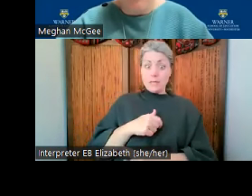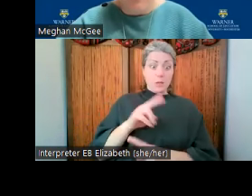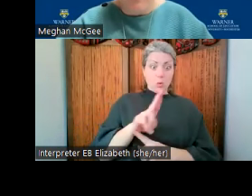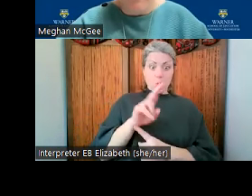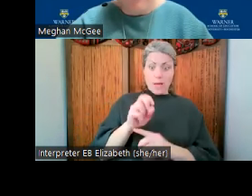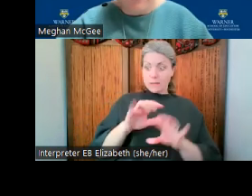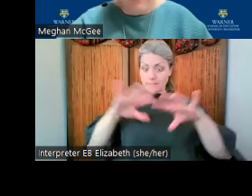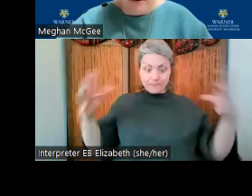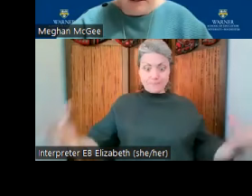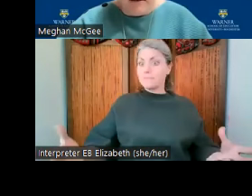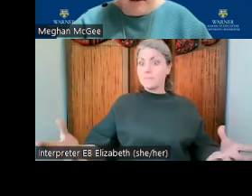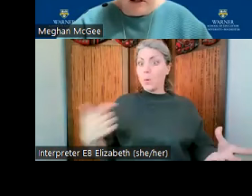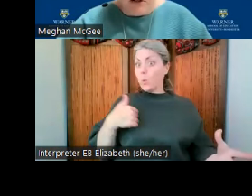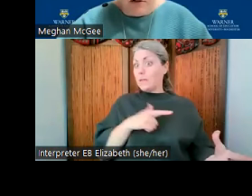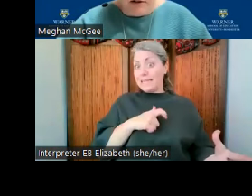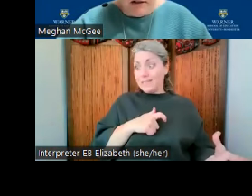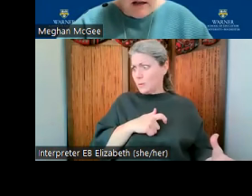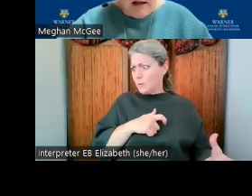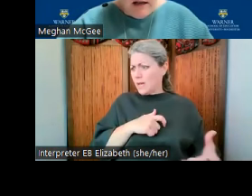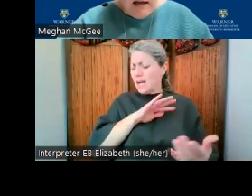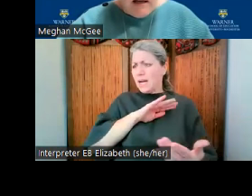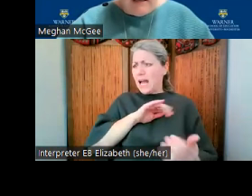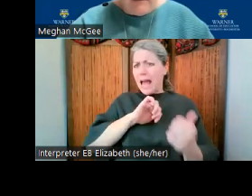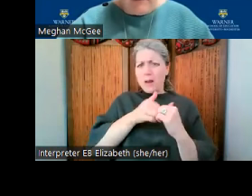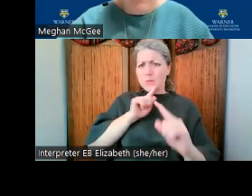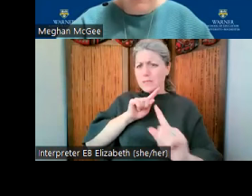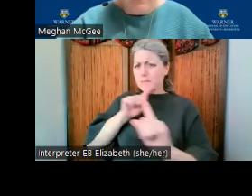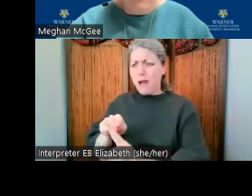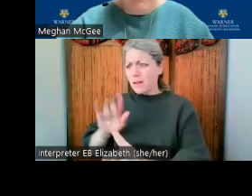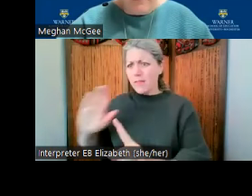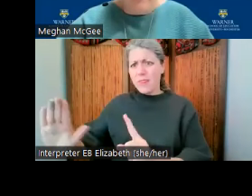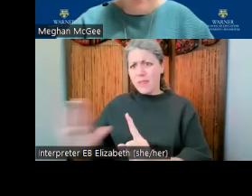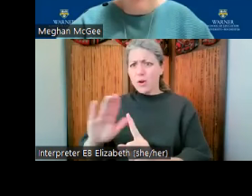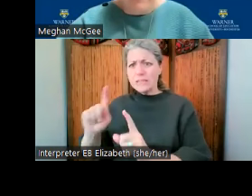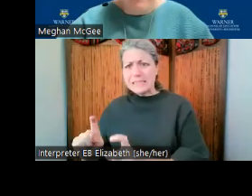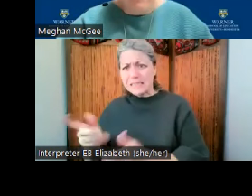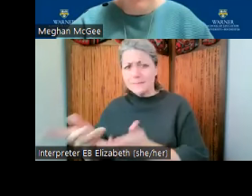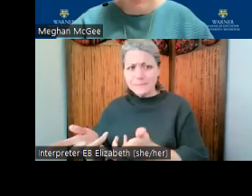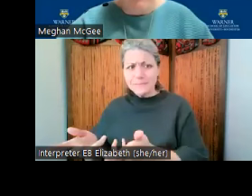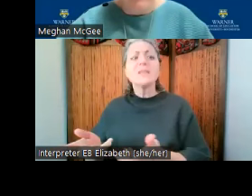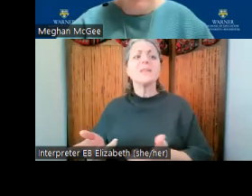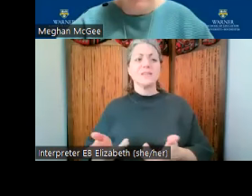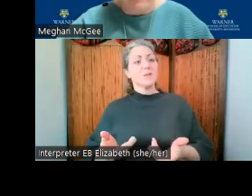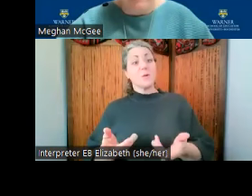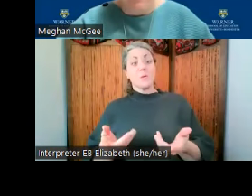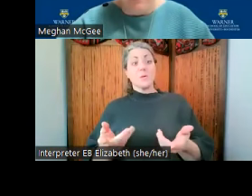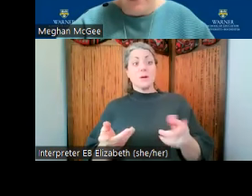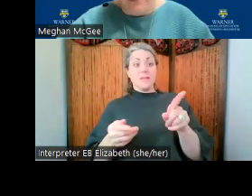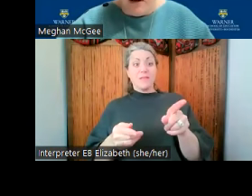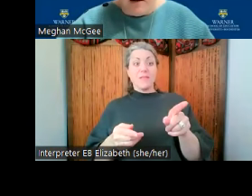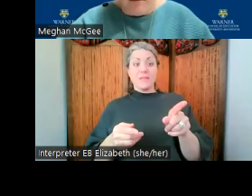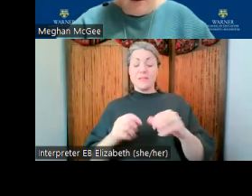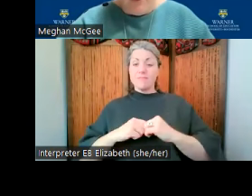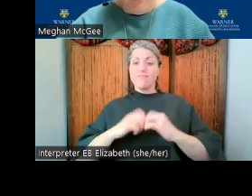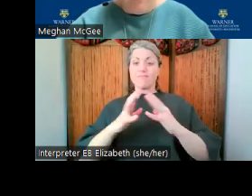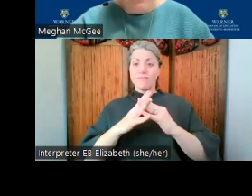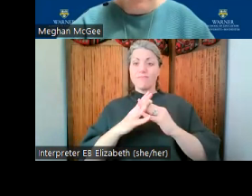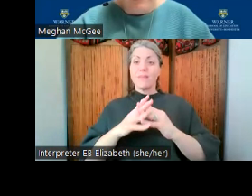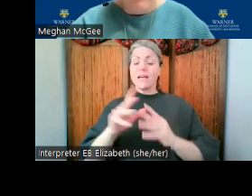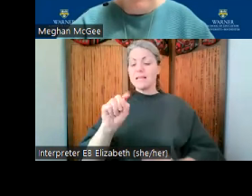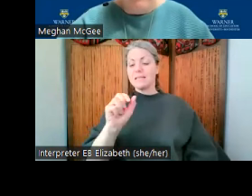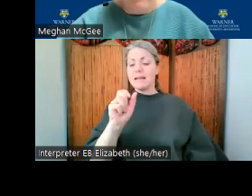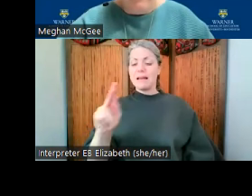we can improve the lived experience of these children. And as a result of that, the Complex Trauma Study Task Force